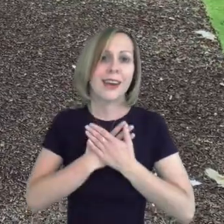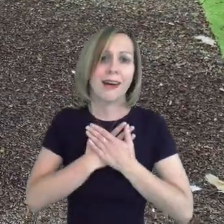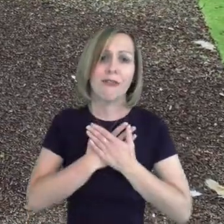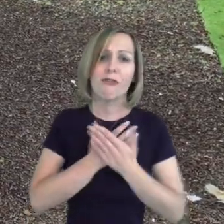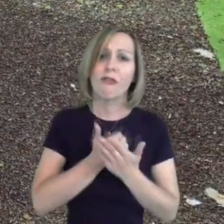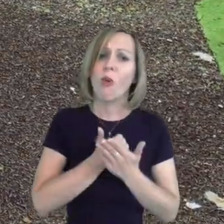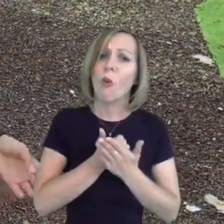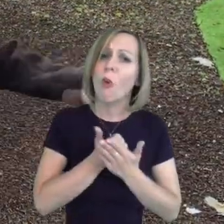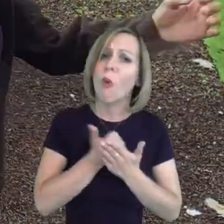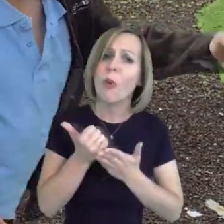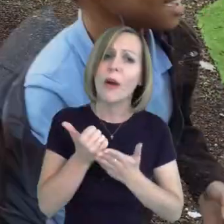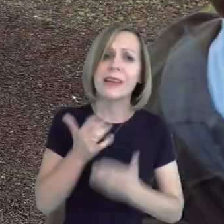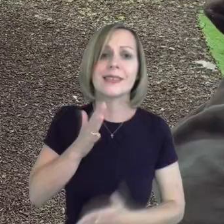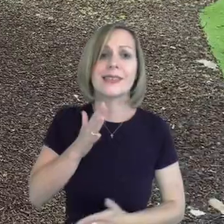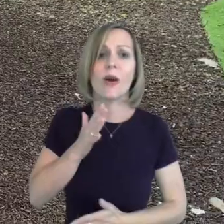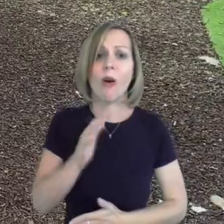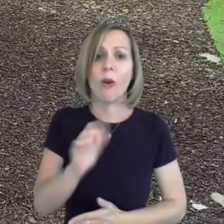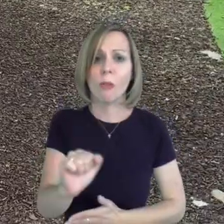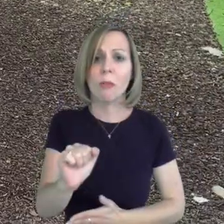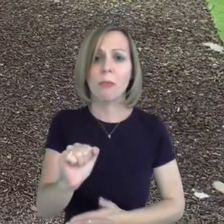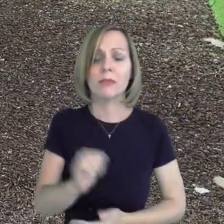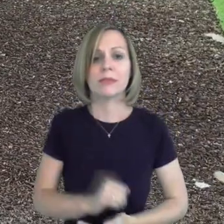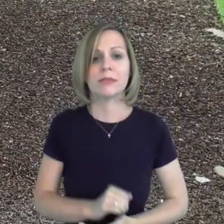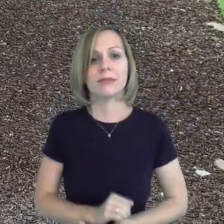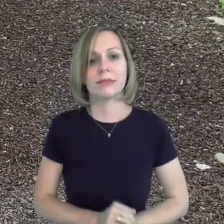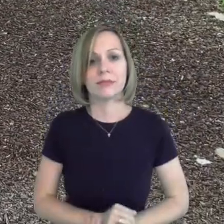Love always hopes.